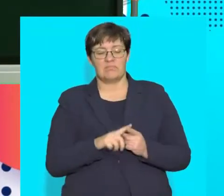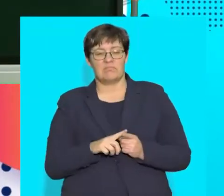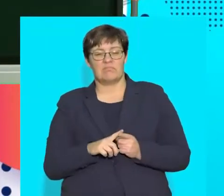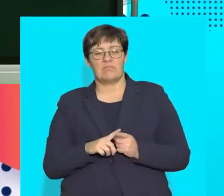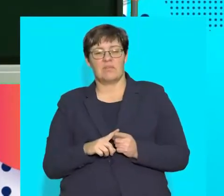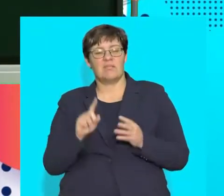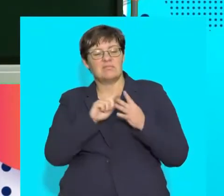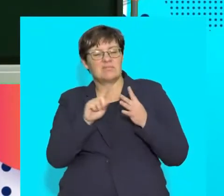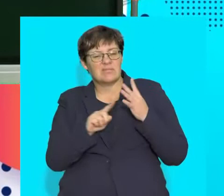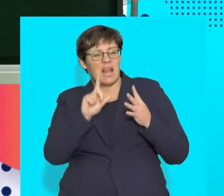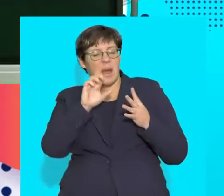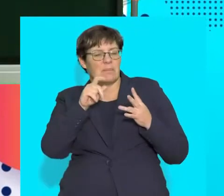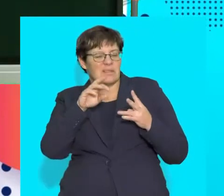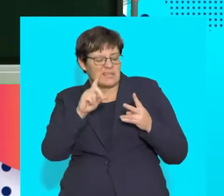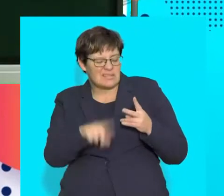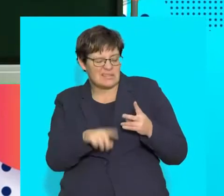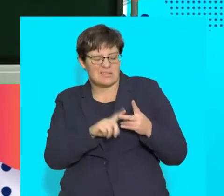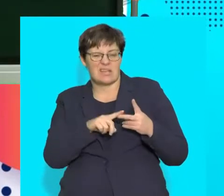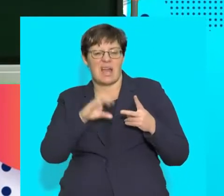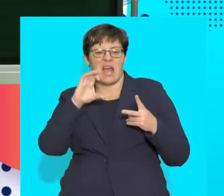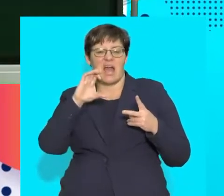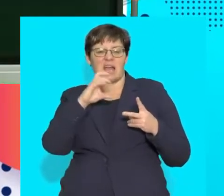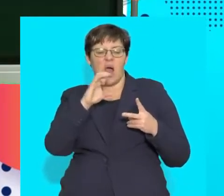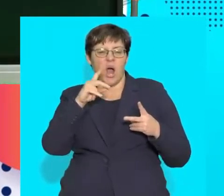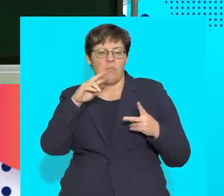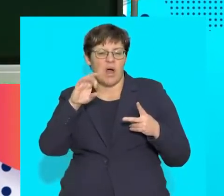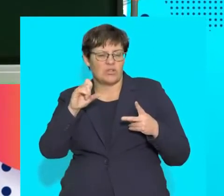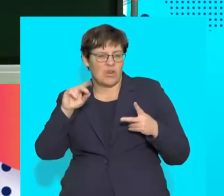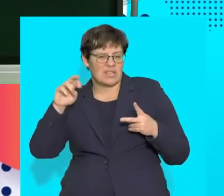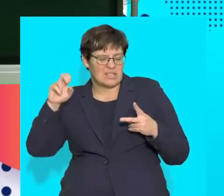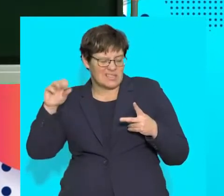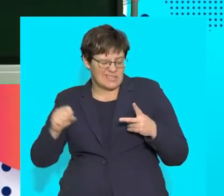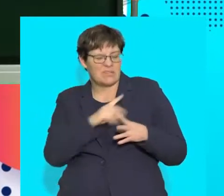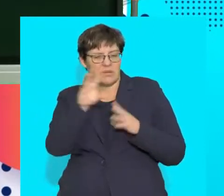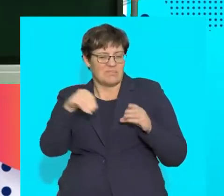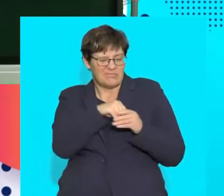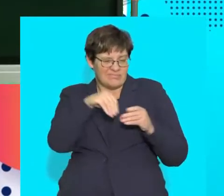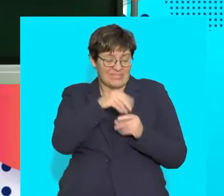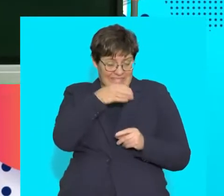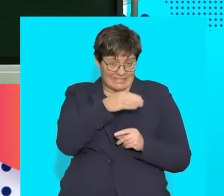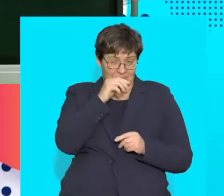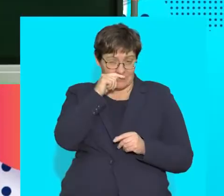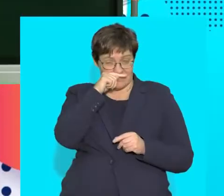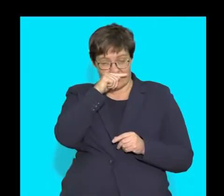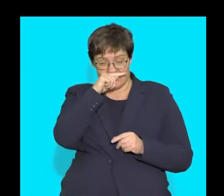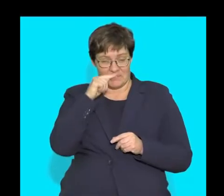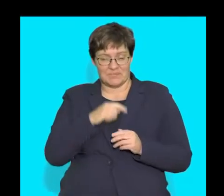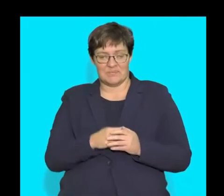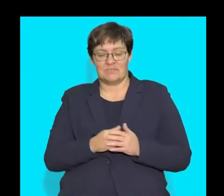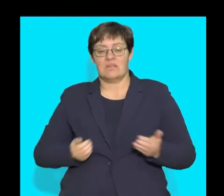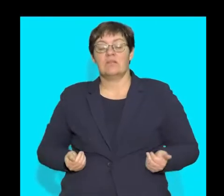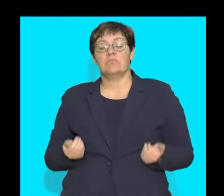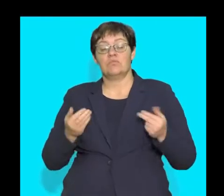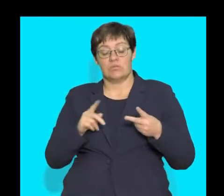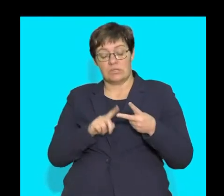carbohydrases, your lipases or lipid digesting enzymes are all released into the duodenum. Okay, it